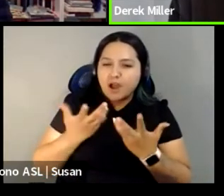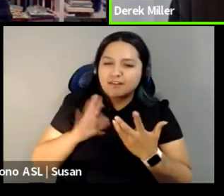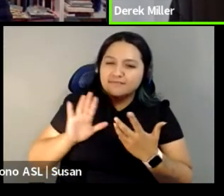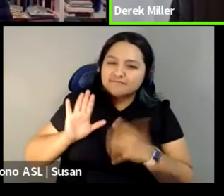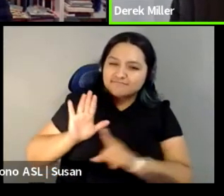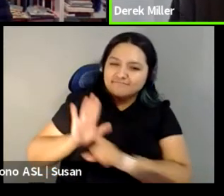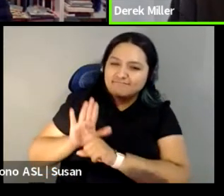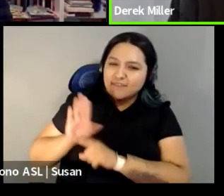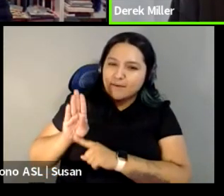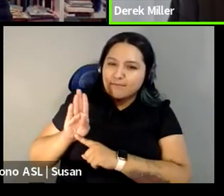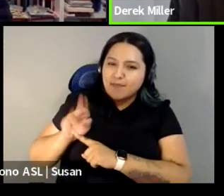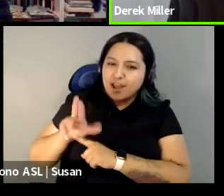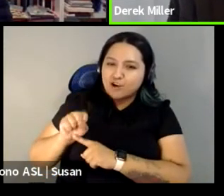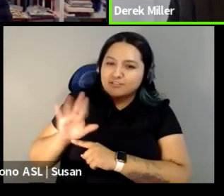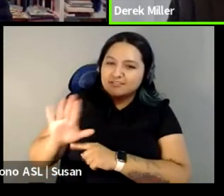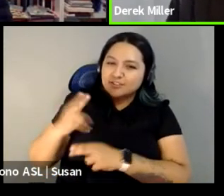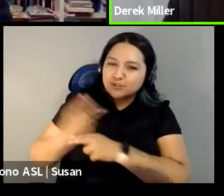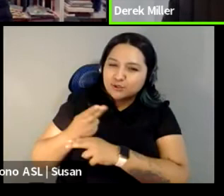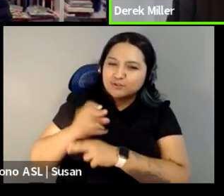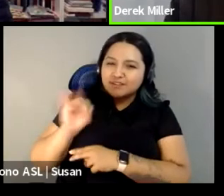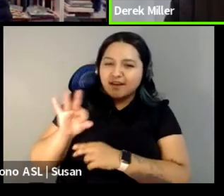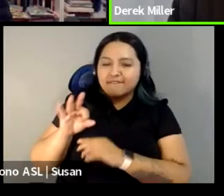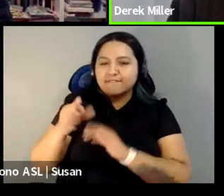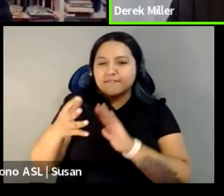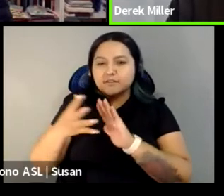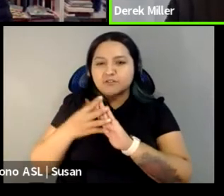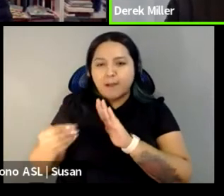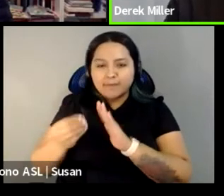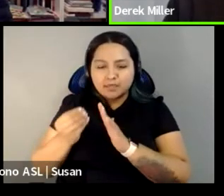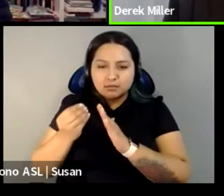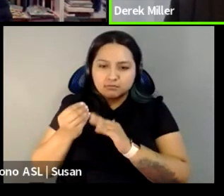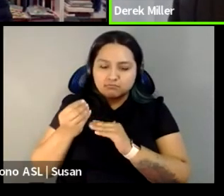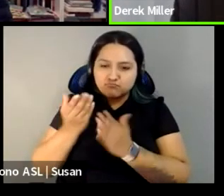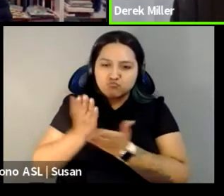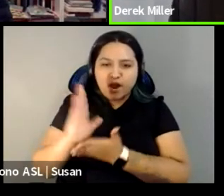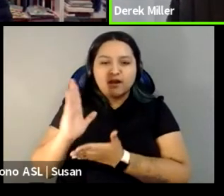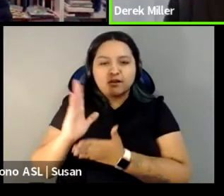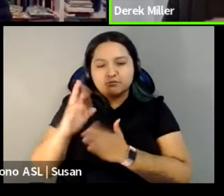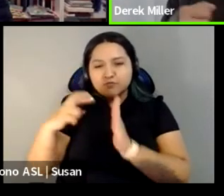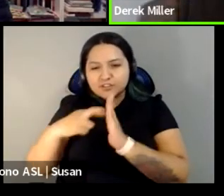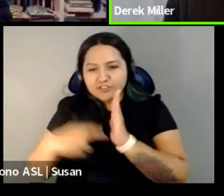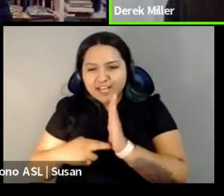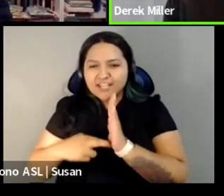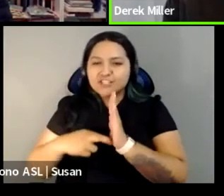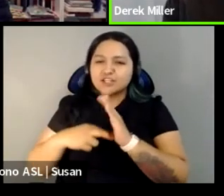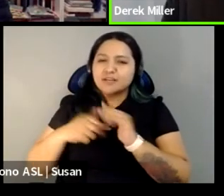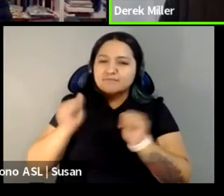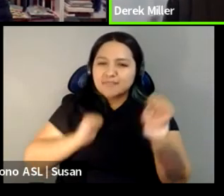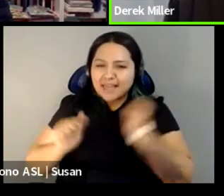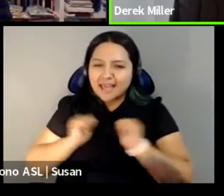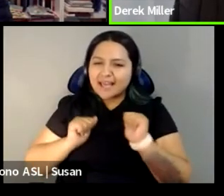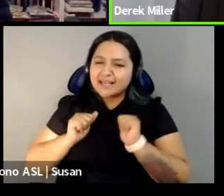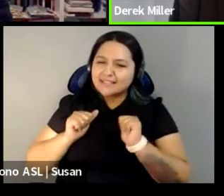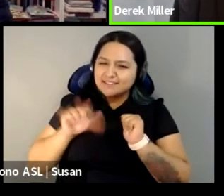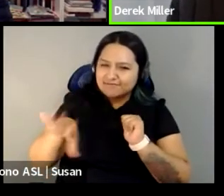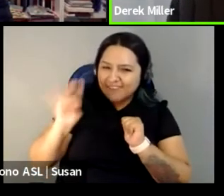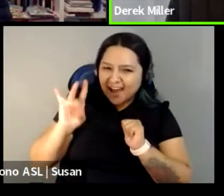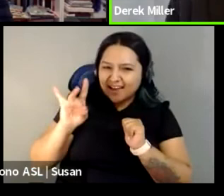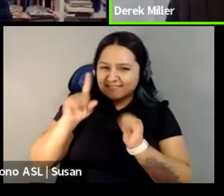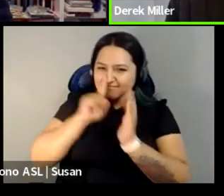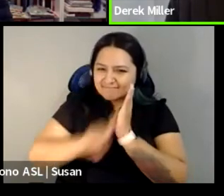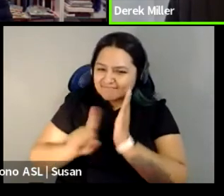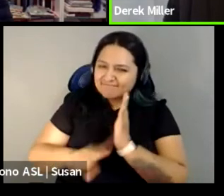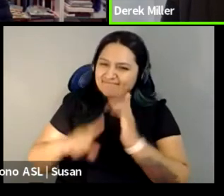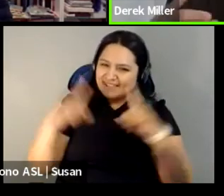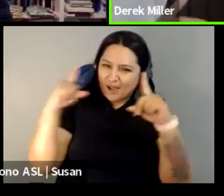Byers is using copyright registrations and various other kinds of claims in complex, contradictory, often kind of